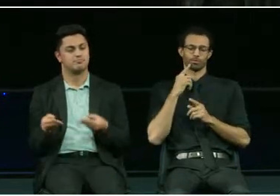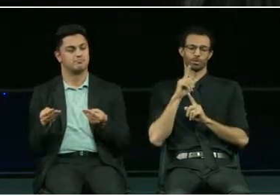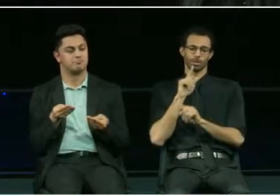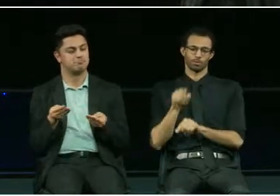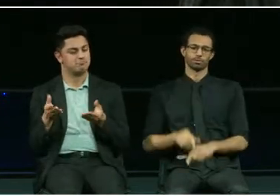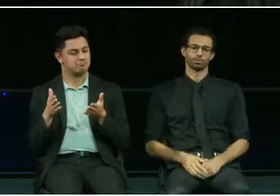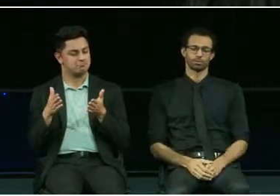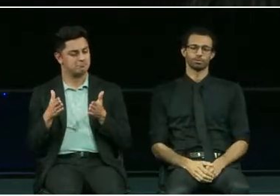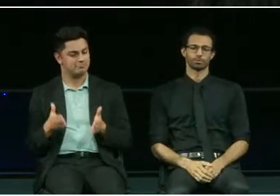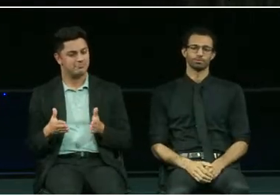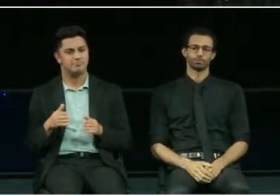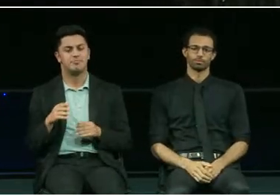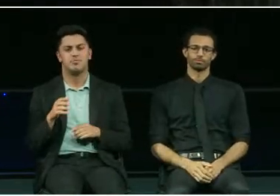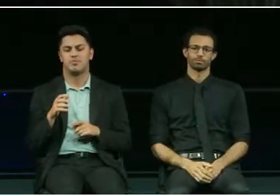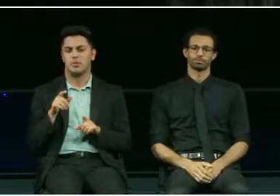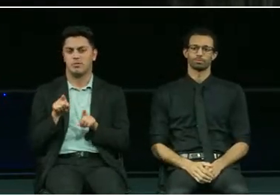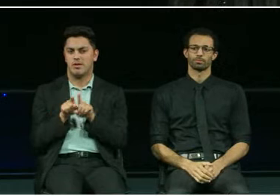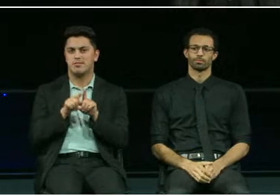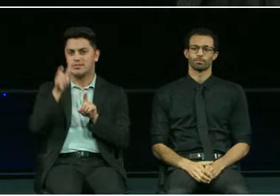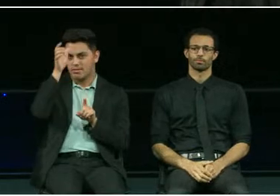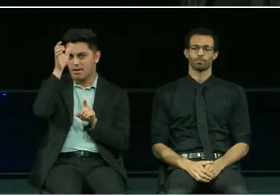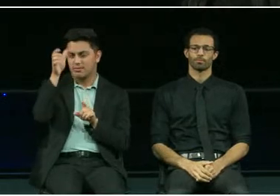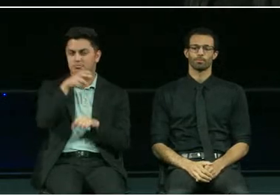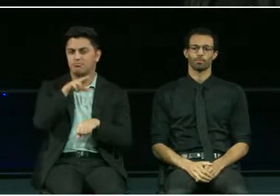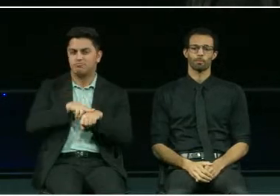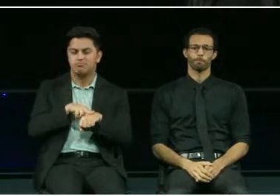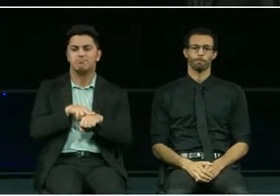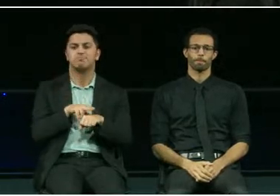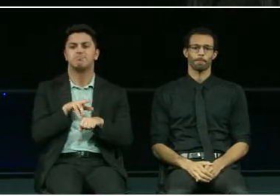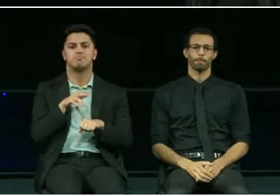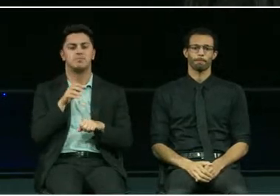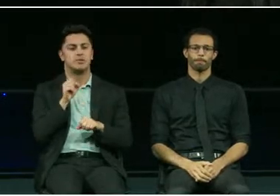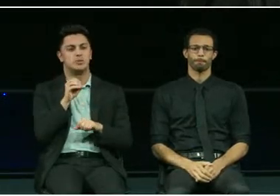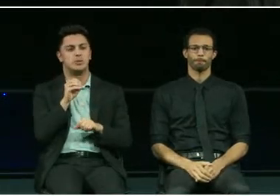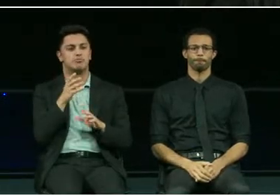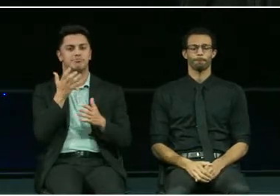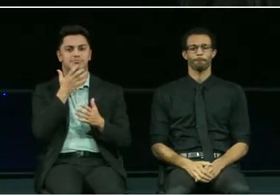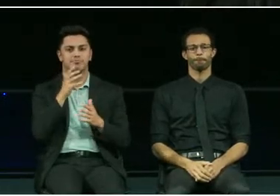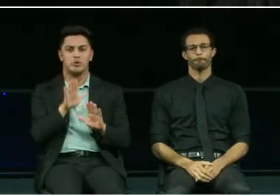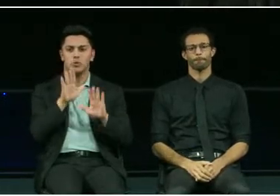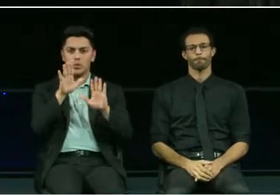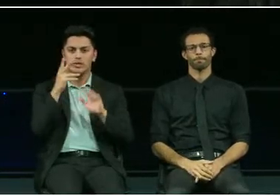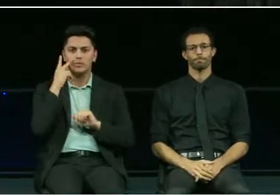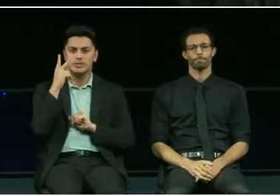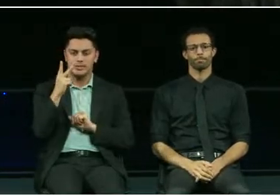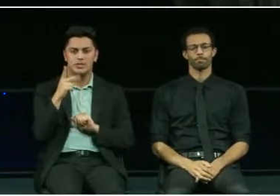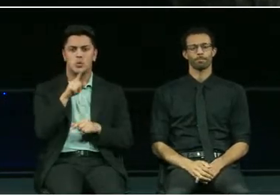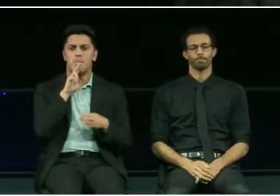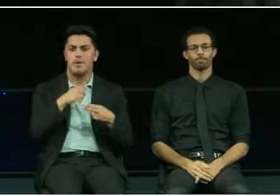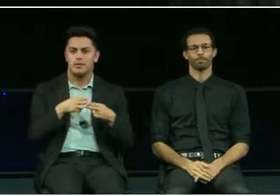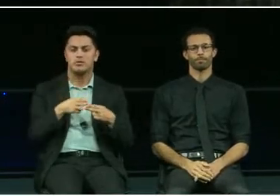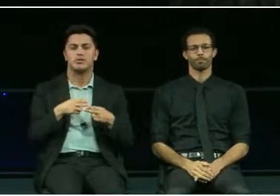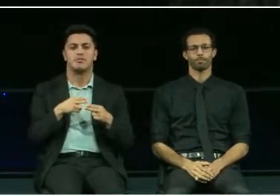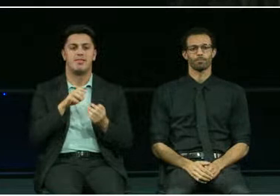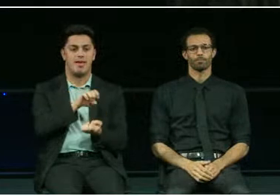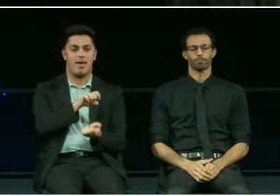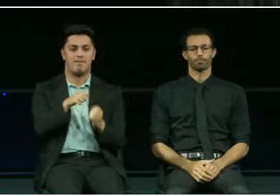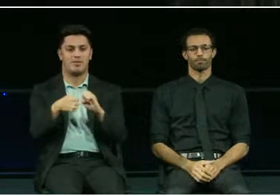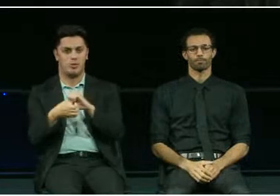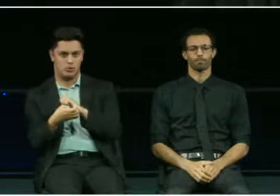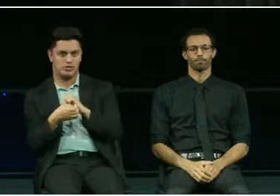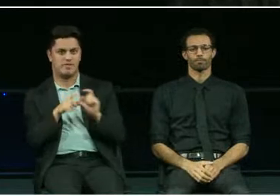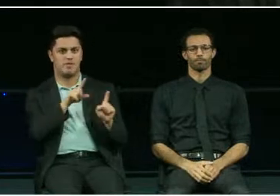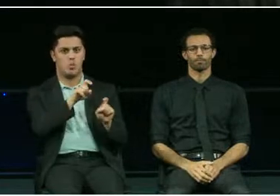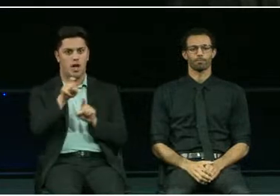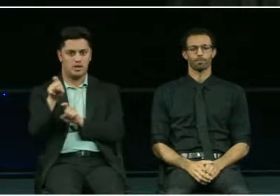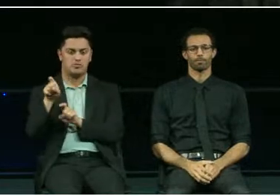It's as a concept, of course, it's so great to see, as you mentioned, the evolution of the questions